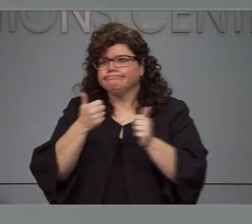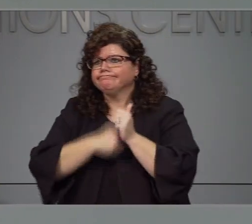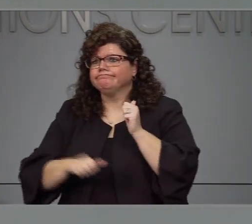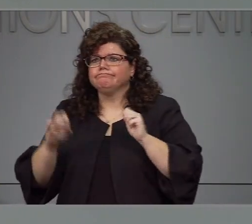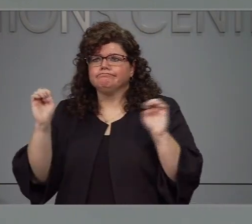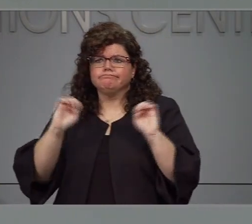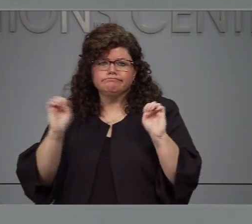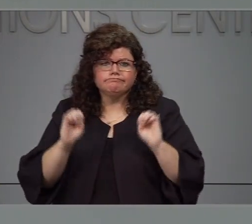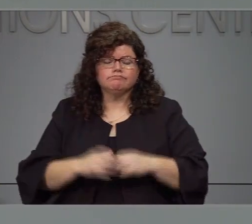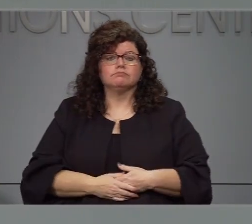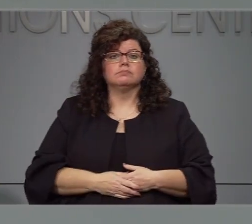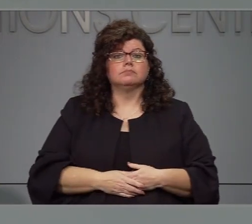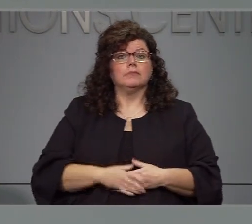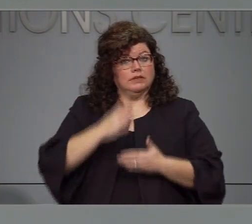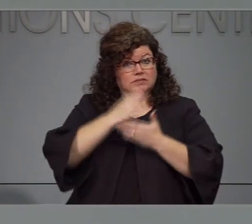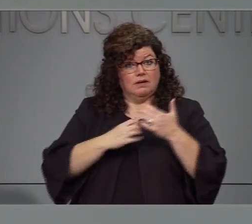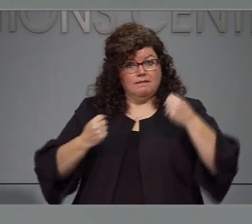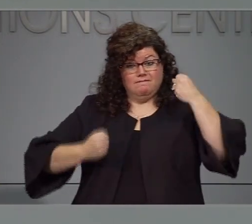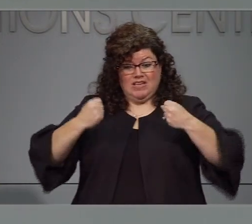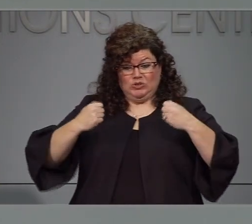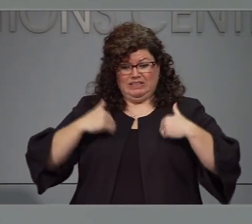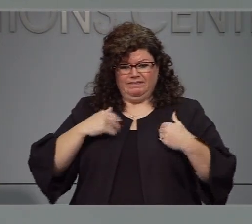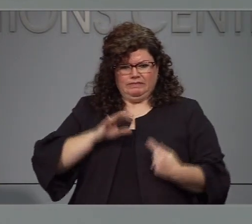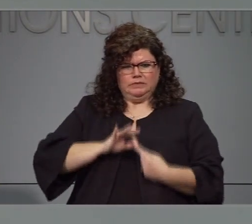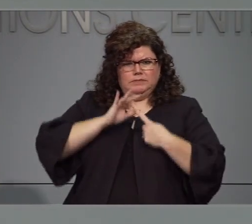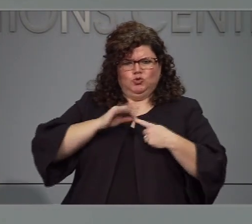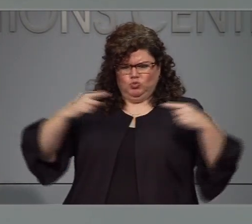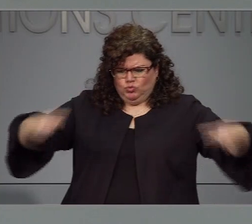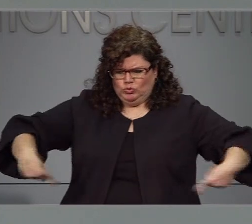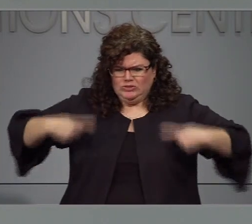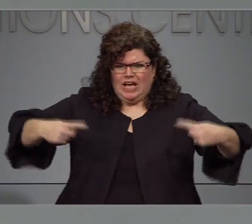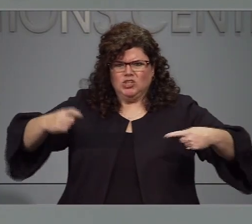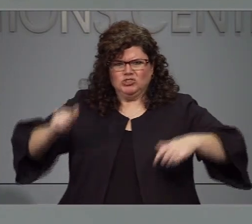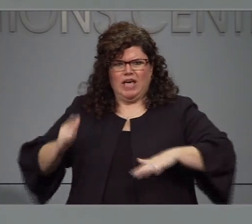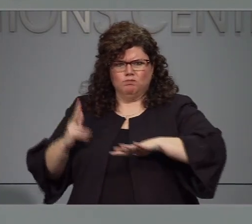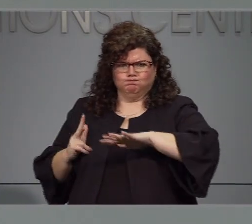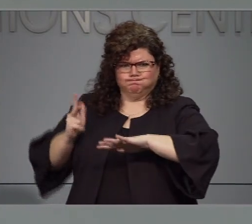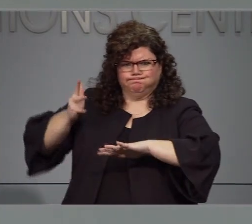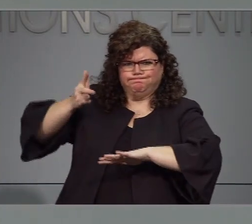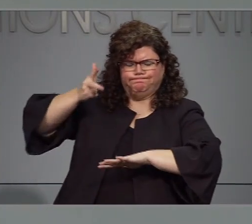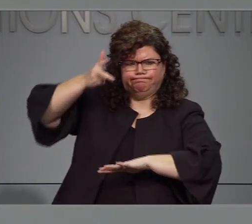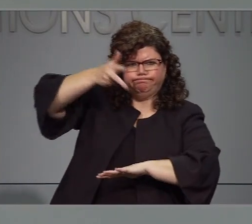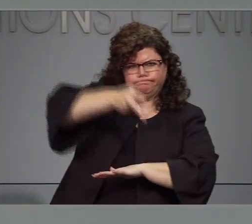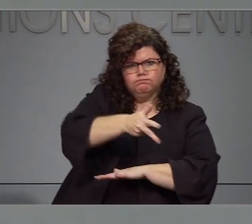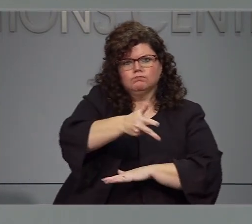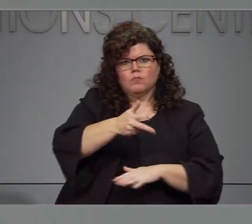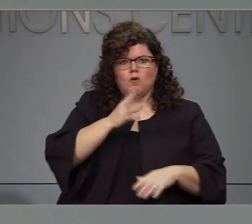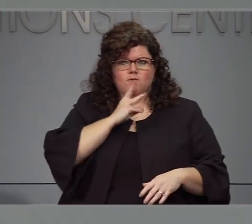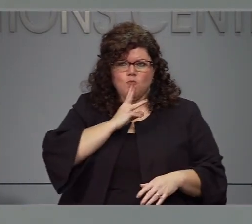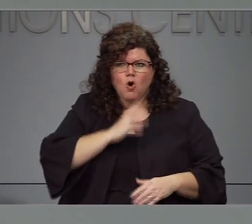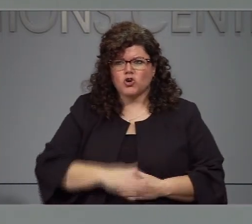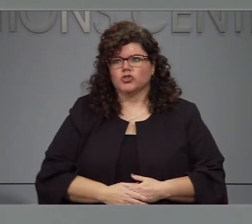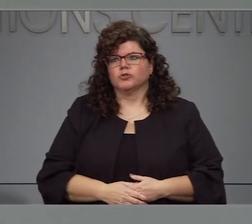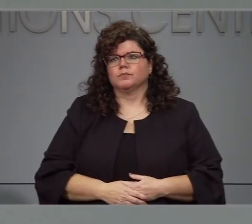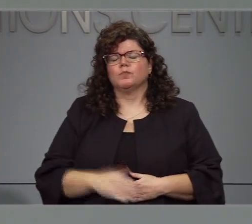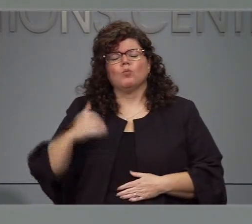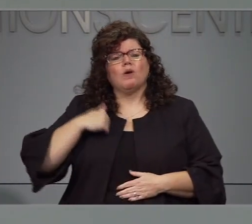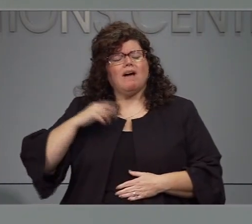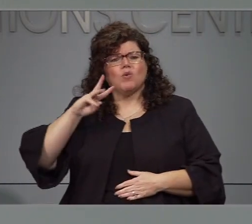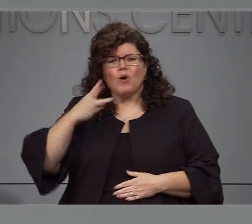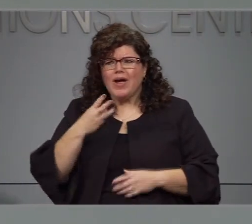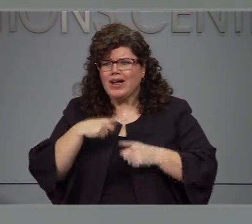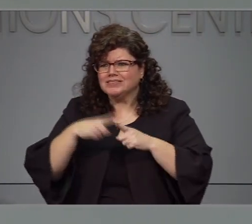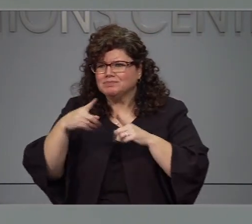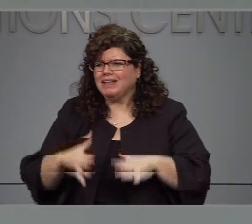vehicles can take high water. We also have communications equipment on hand, warehouse specialists for warehouse